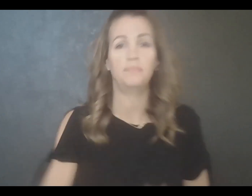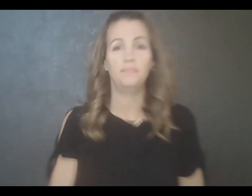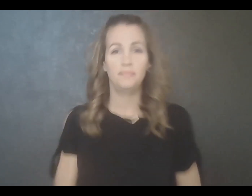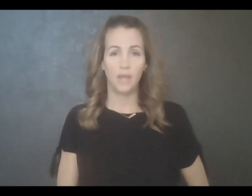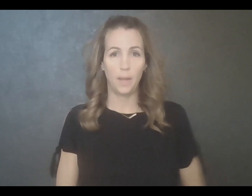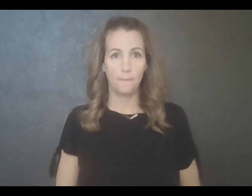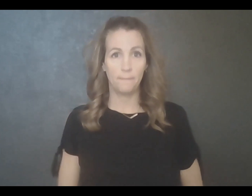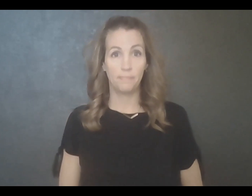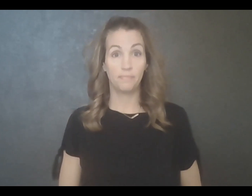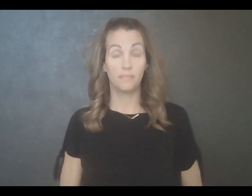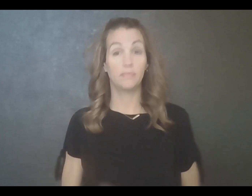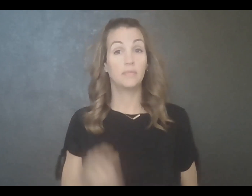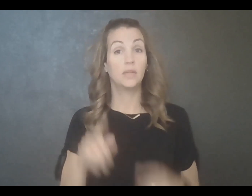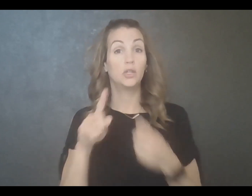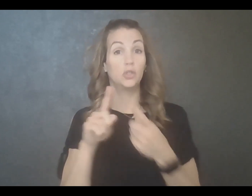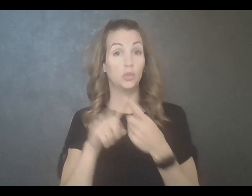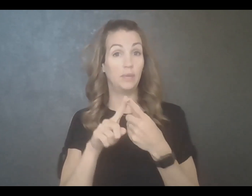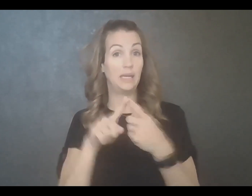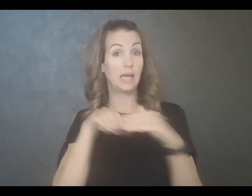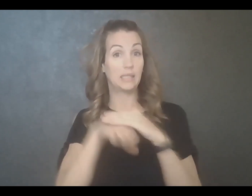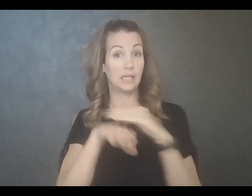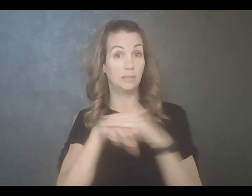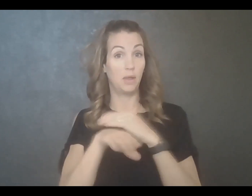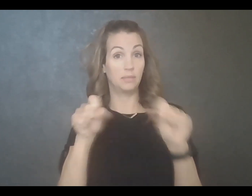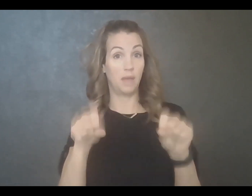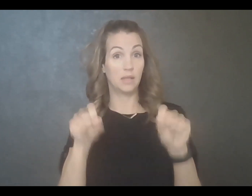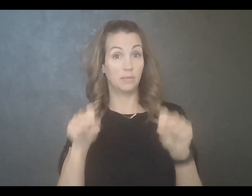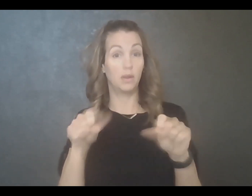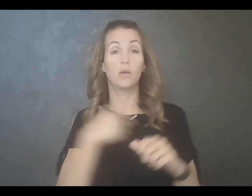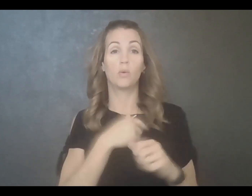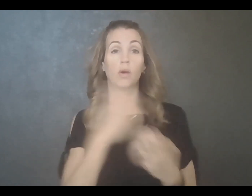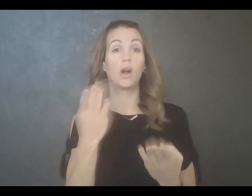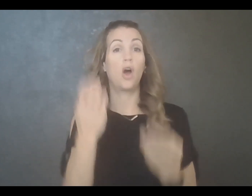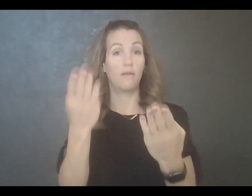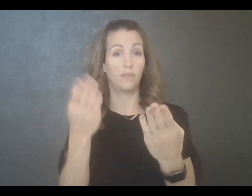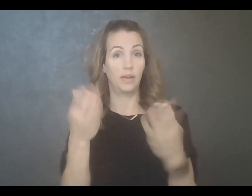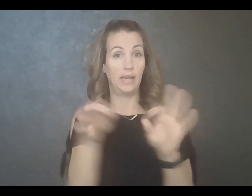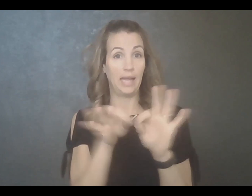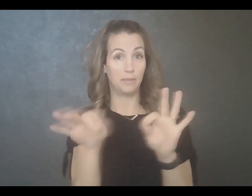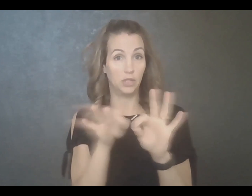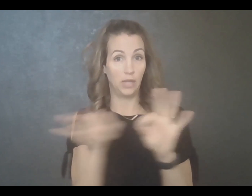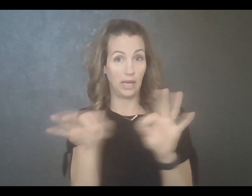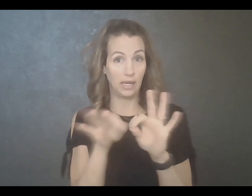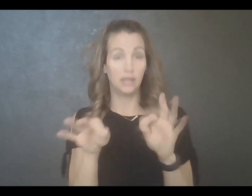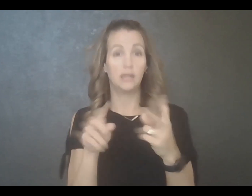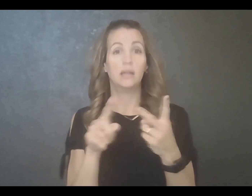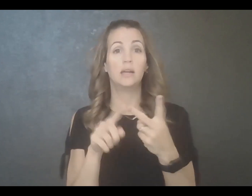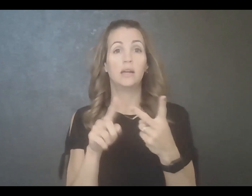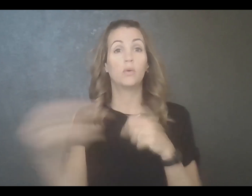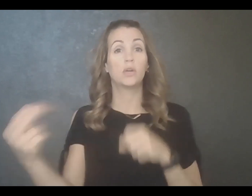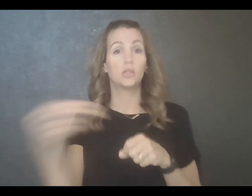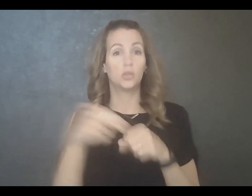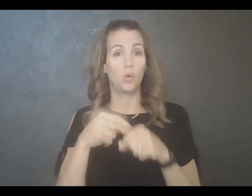So in an effort to be as accessible as possible, we are offering closed captioning. We're also joined by a sign